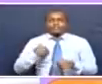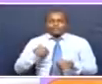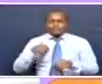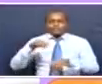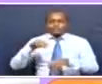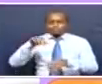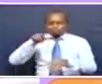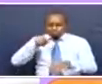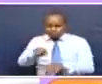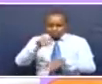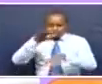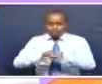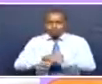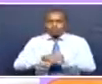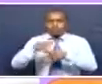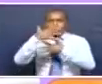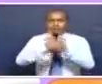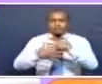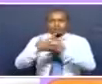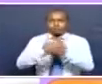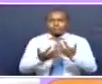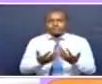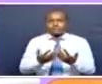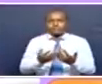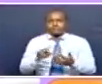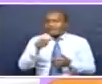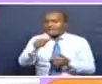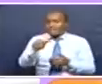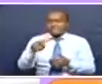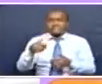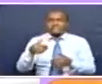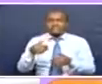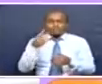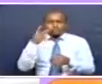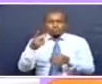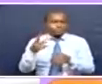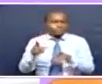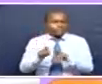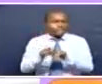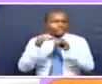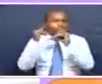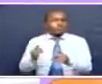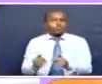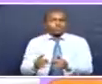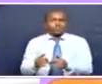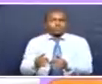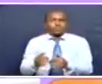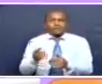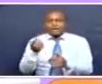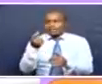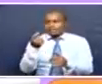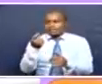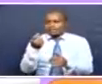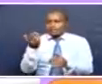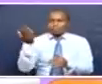of the governor, and it's like as good as new. Yet no, a few years earlier, it had information that